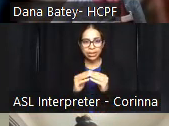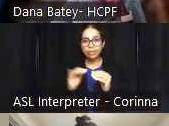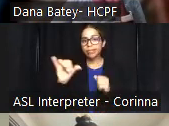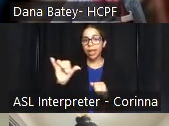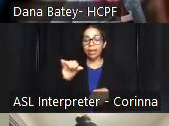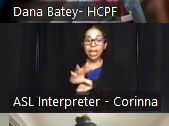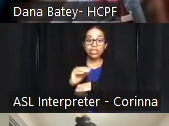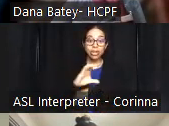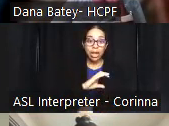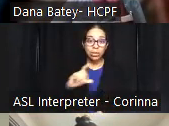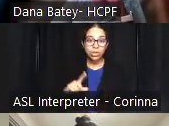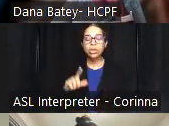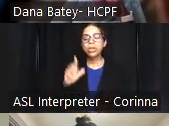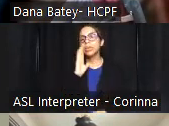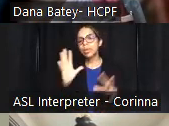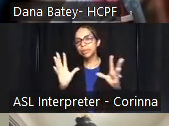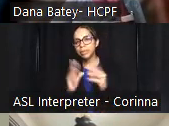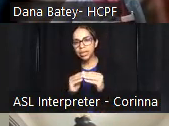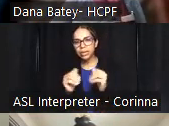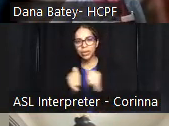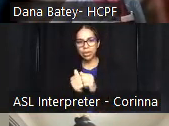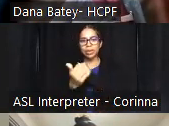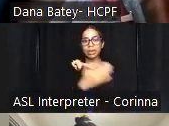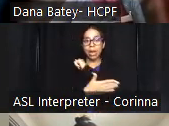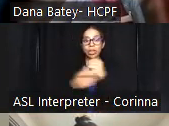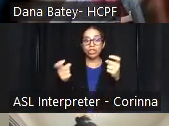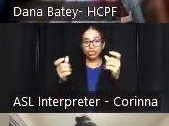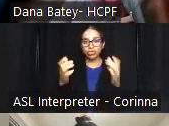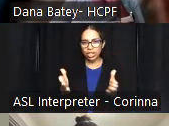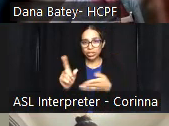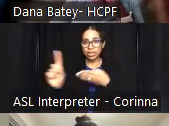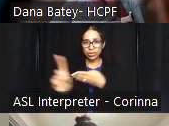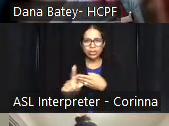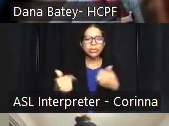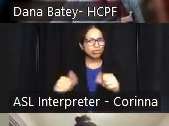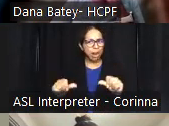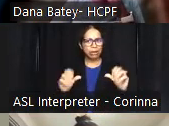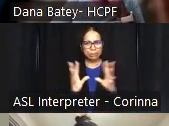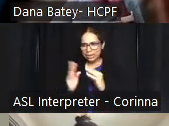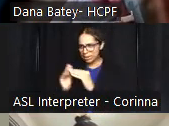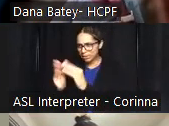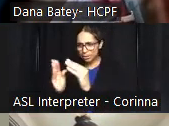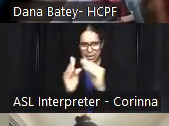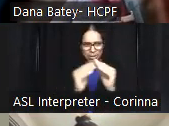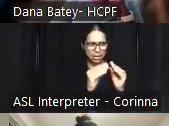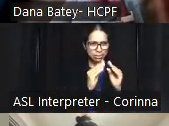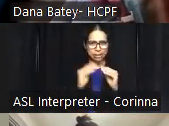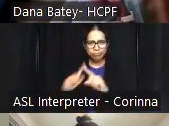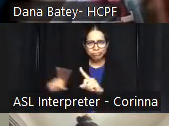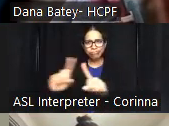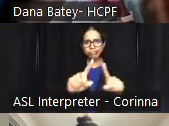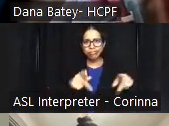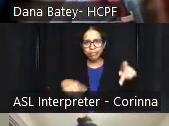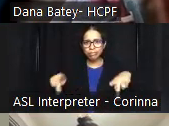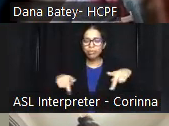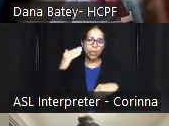do try our best to meet with a variety of stakeholders, especially because we know everybody has varying experiences with our program and the